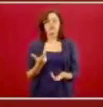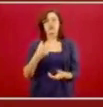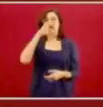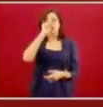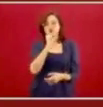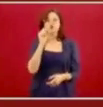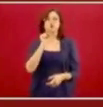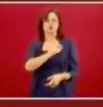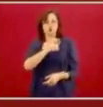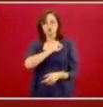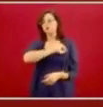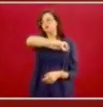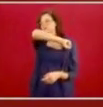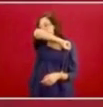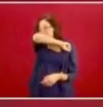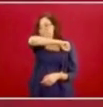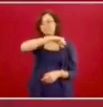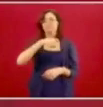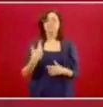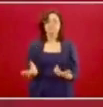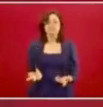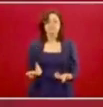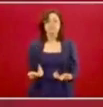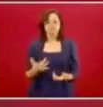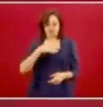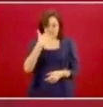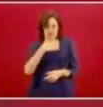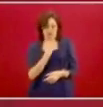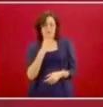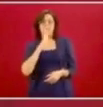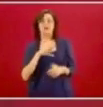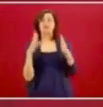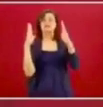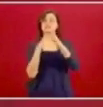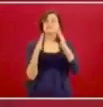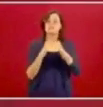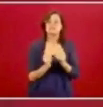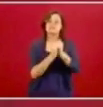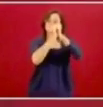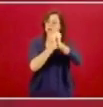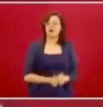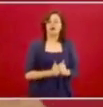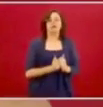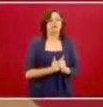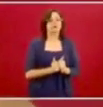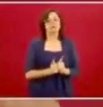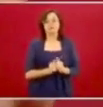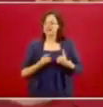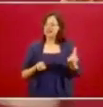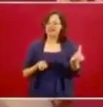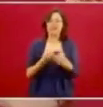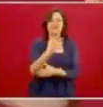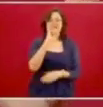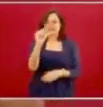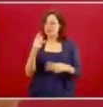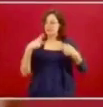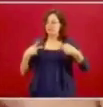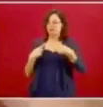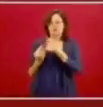your hands constantly, if you stay home, if you protect yourself with your elbow when you